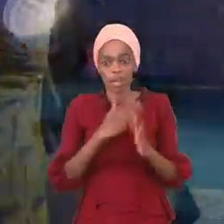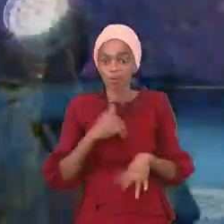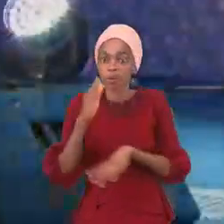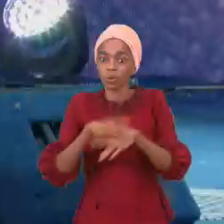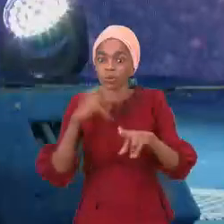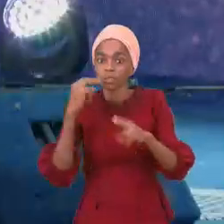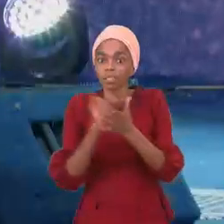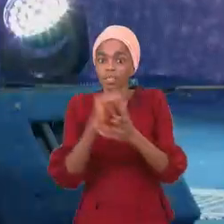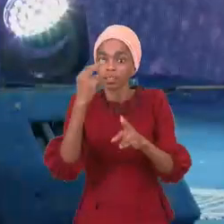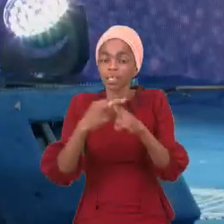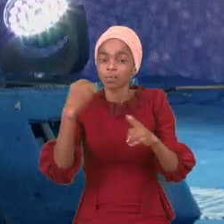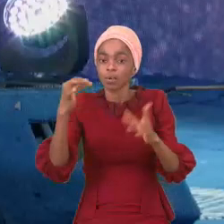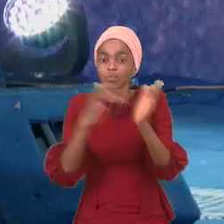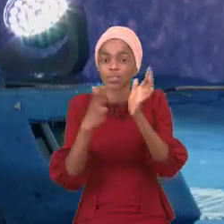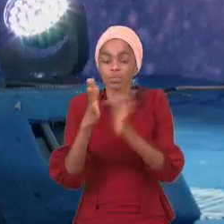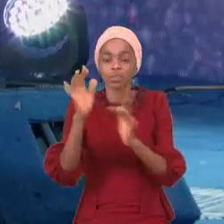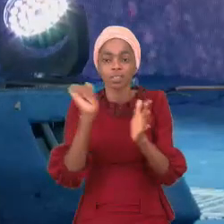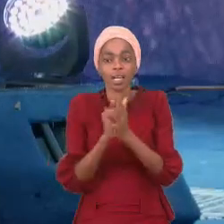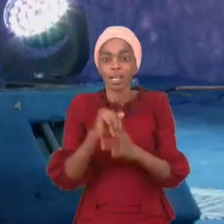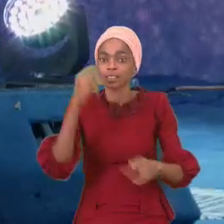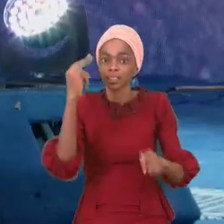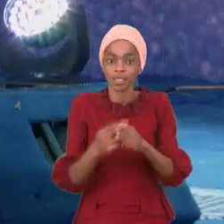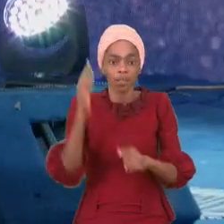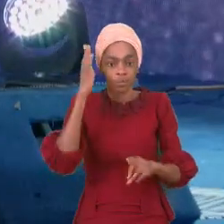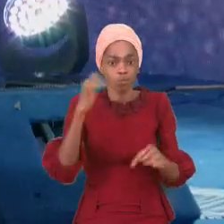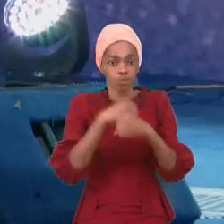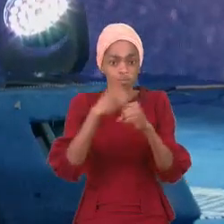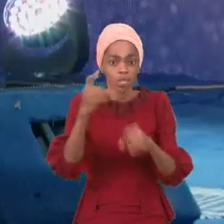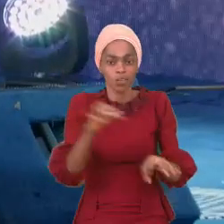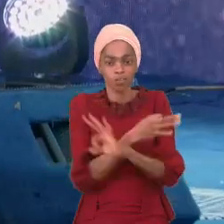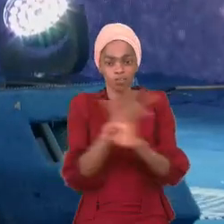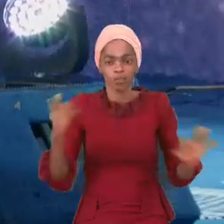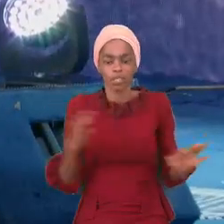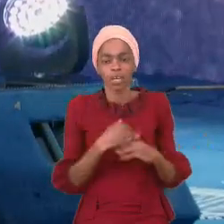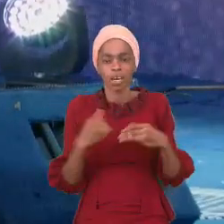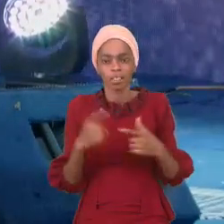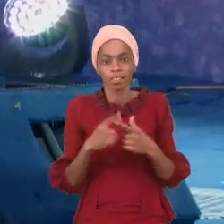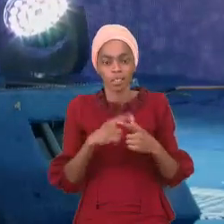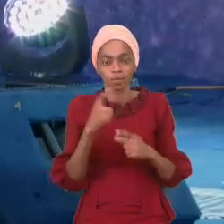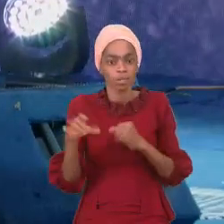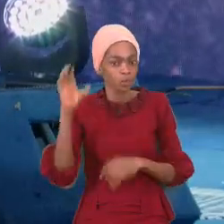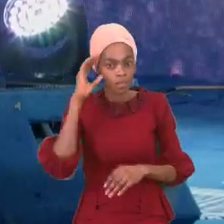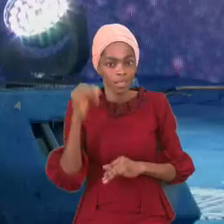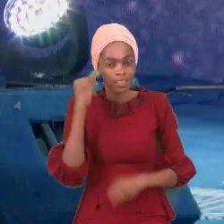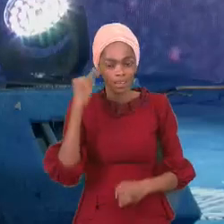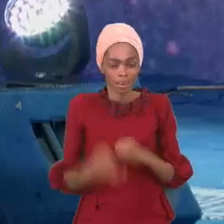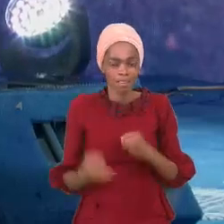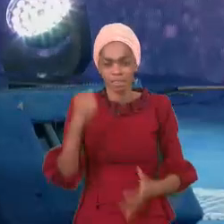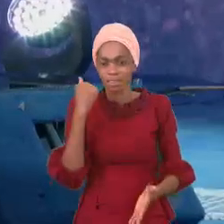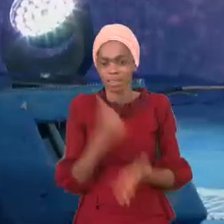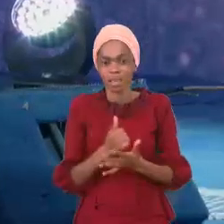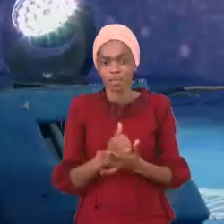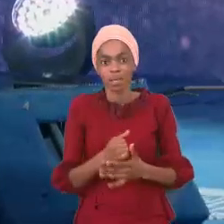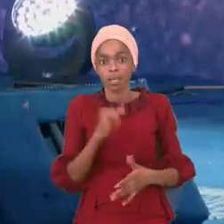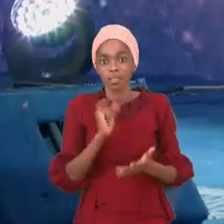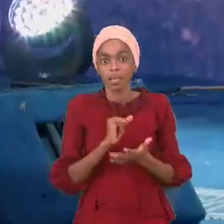of Jesus, that name will set you free. And then when you hear the final amen,